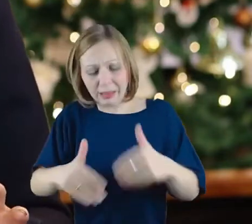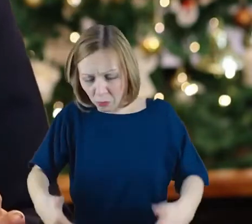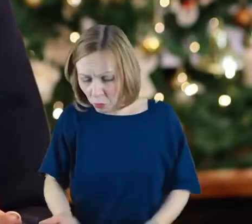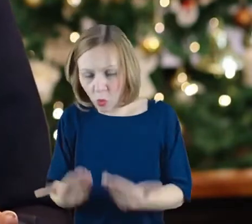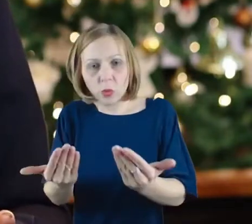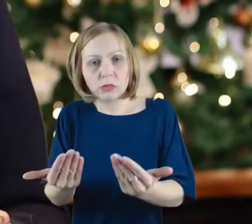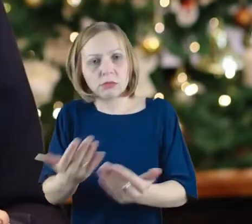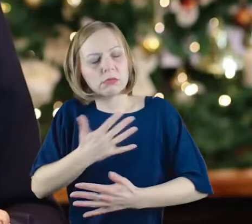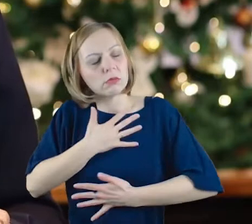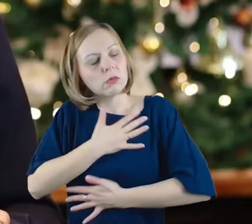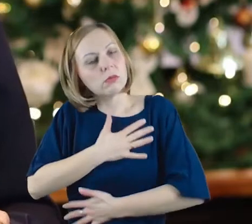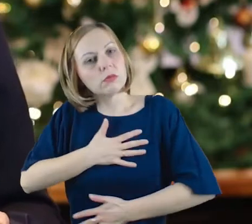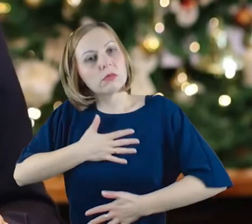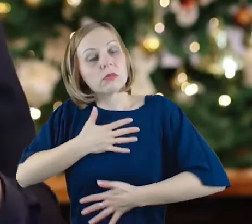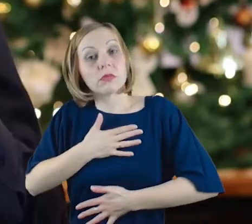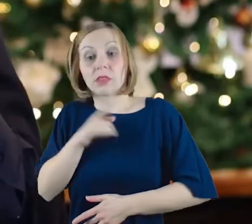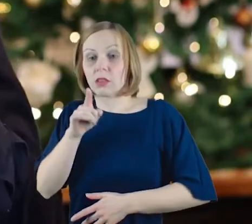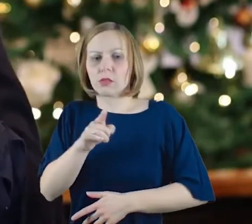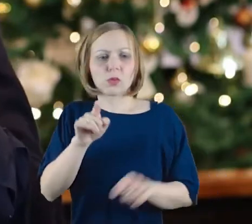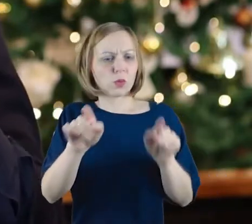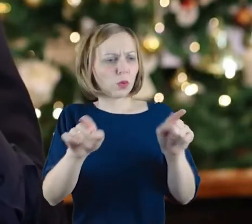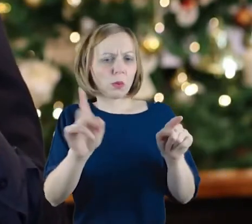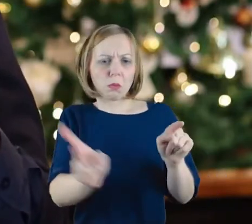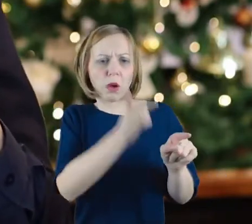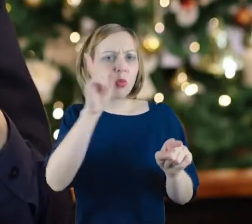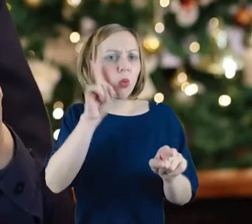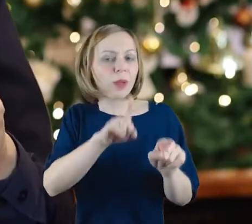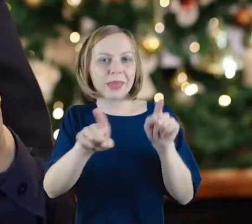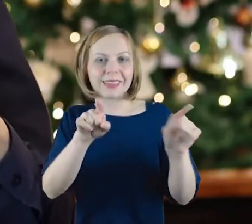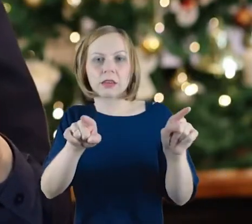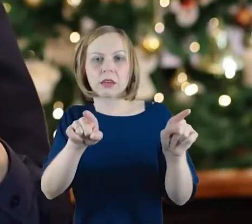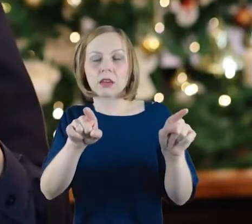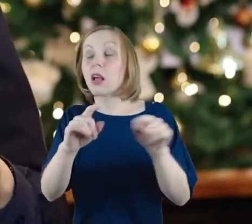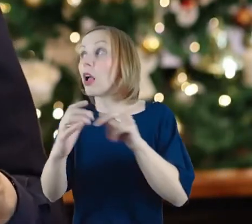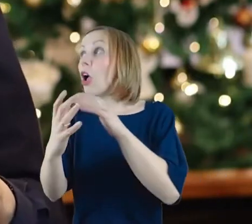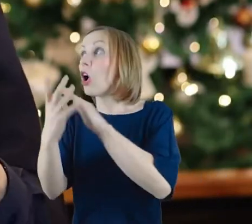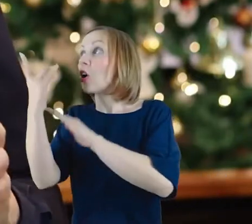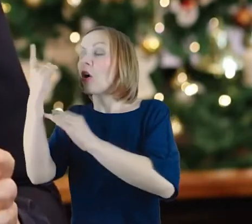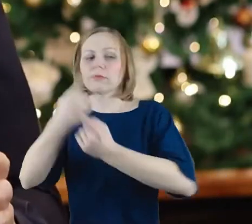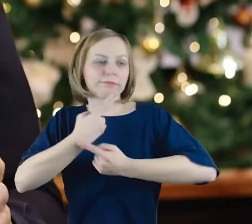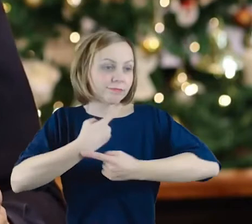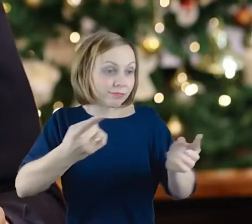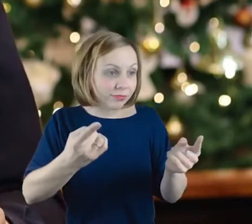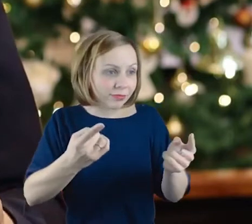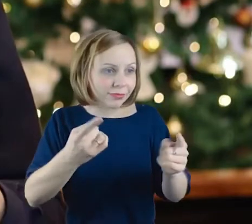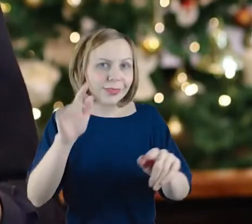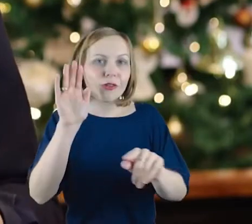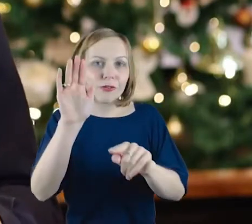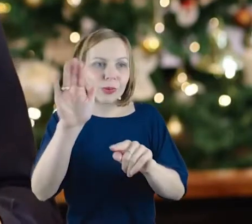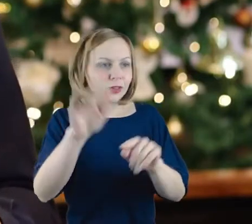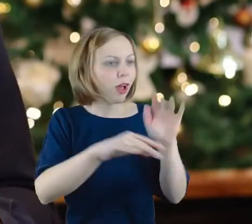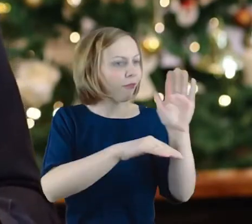that that entails. And it's to these two women that God speaks the promise of a future,